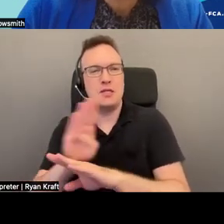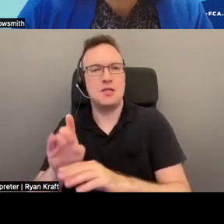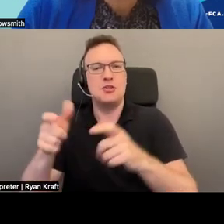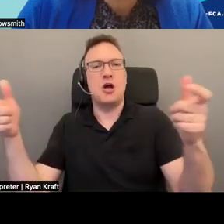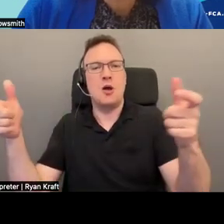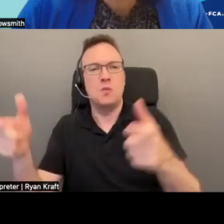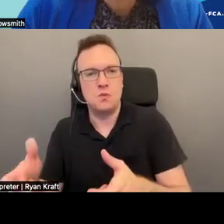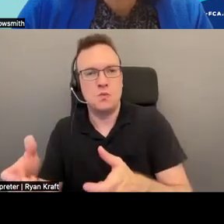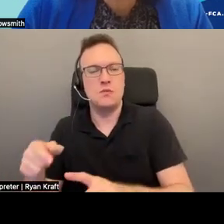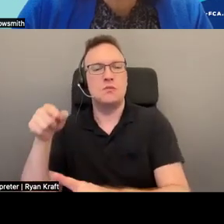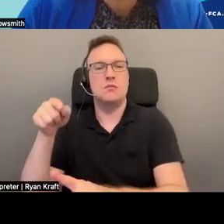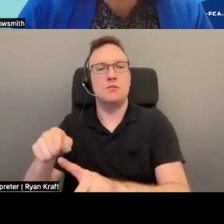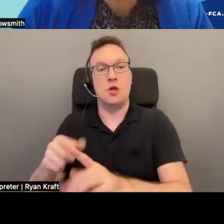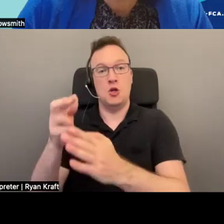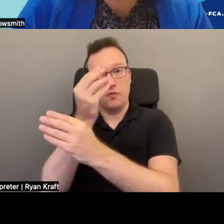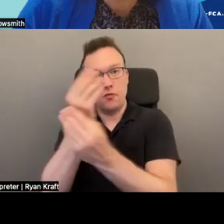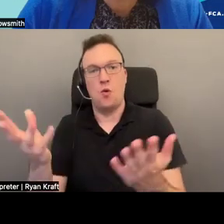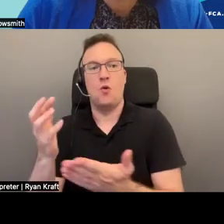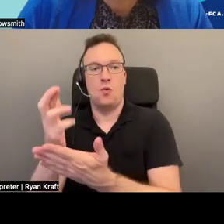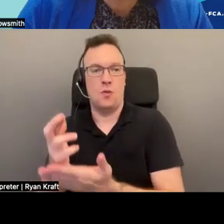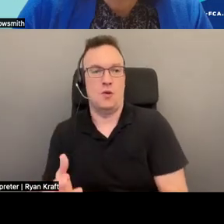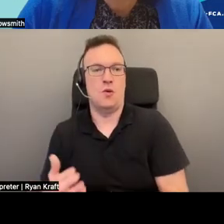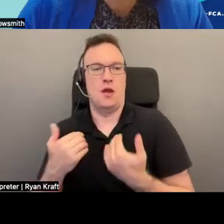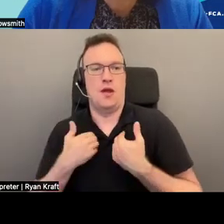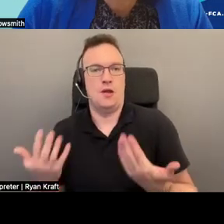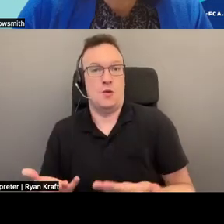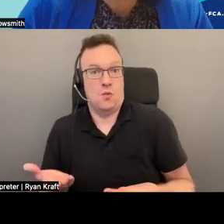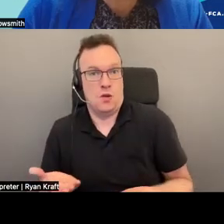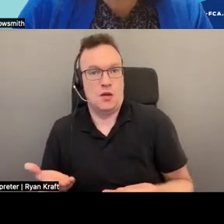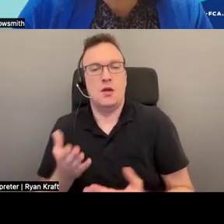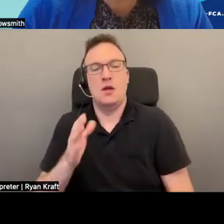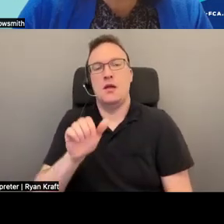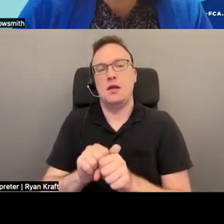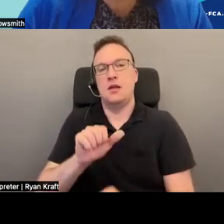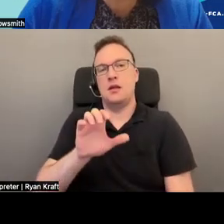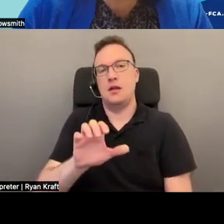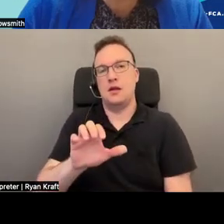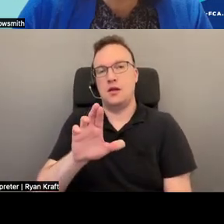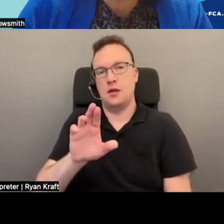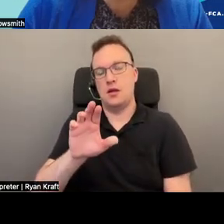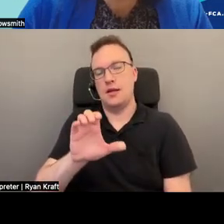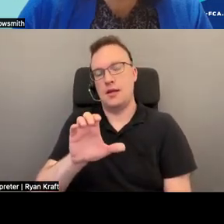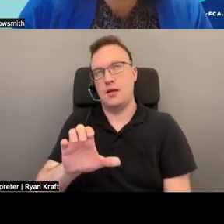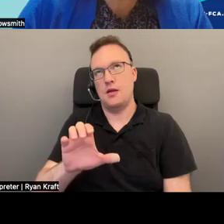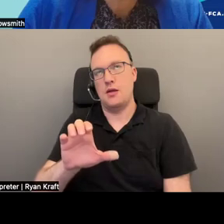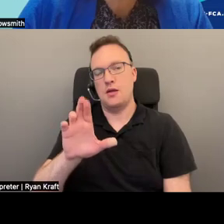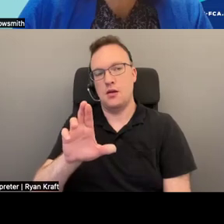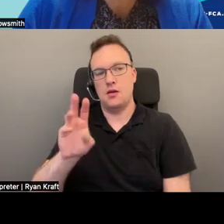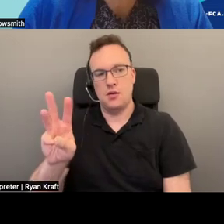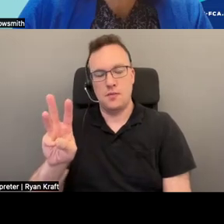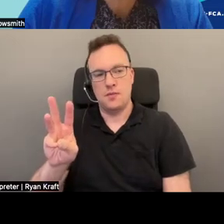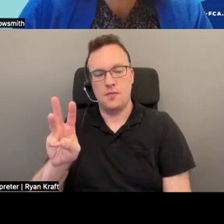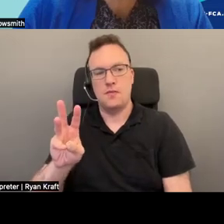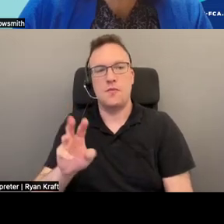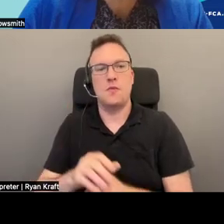that are available at CAF and the Canadian Council for Rehabilitation and Work.